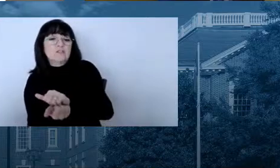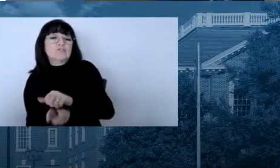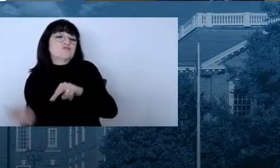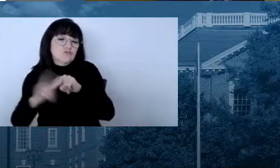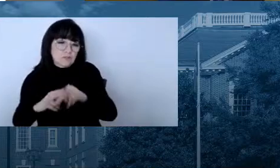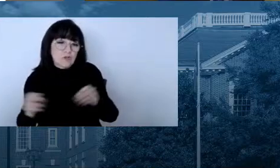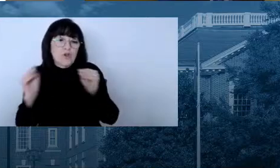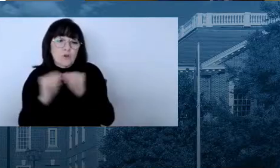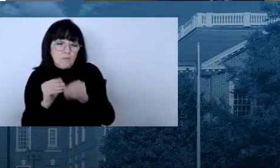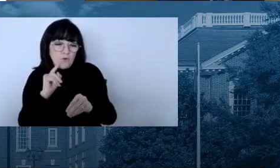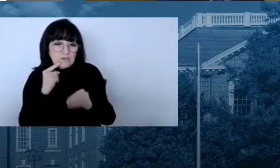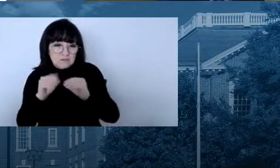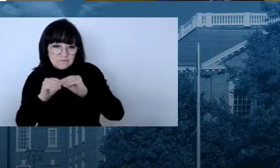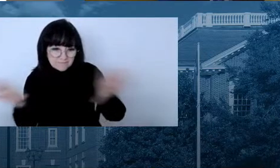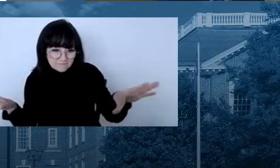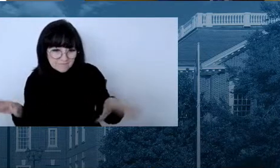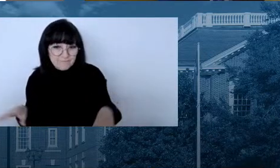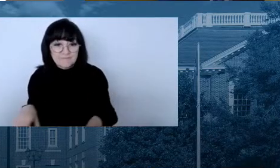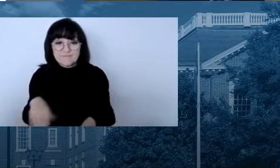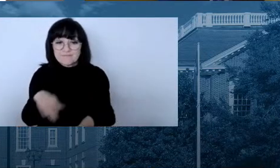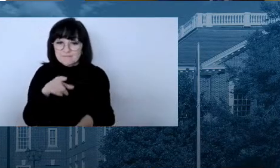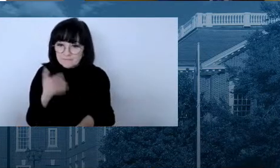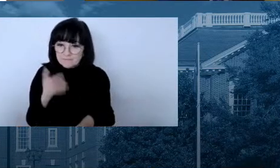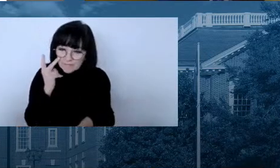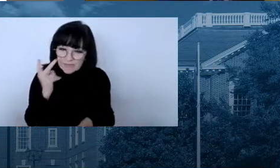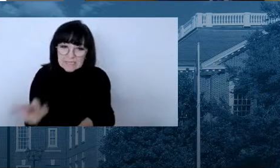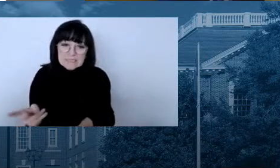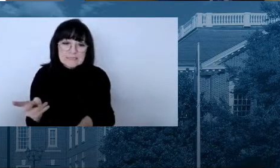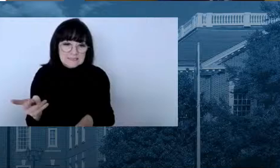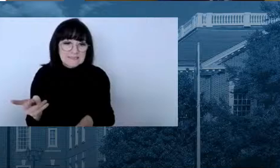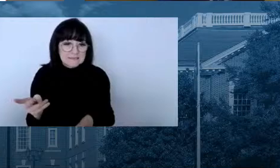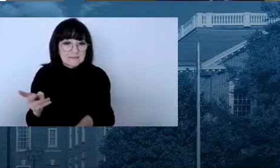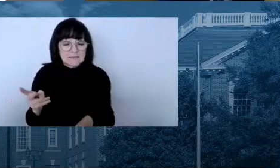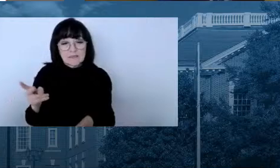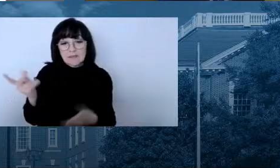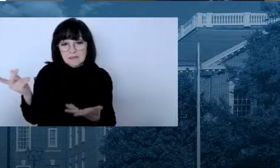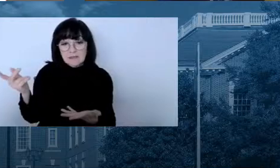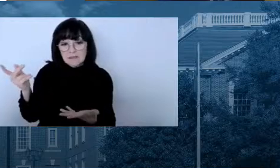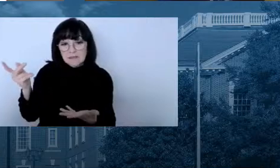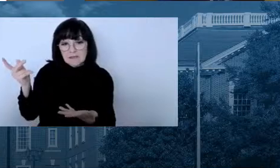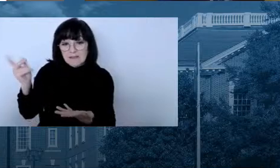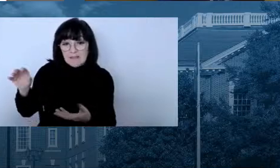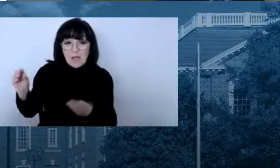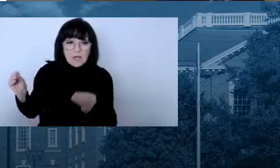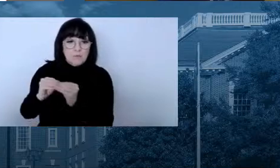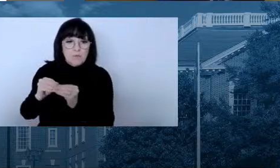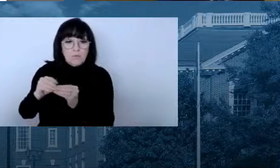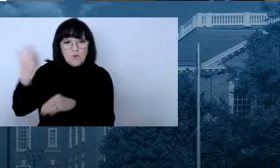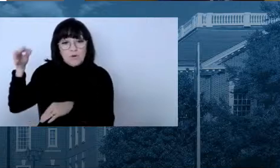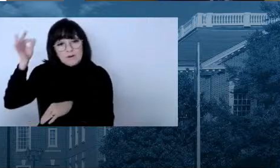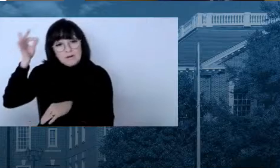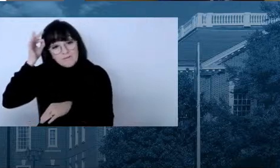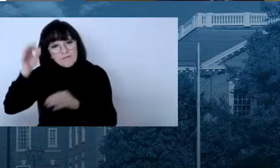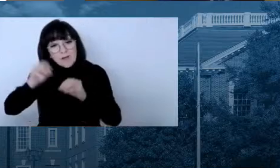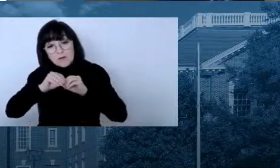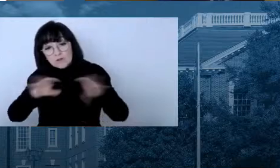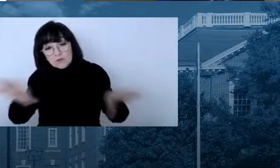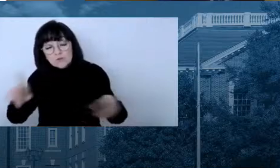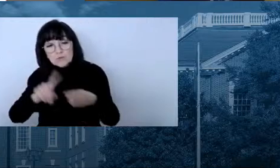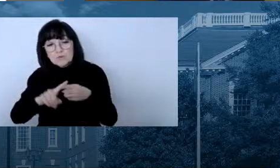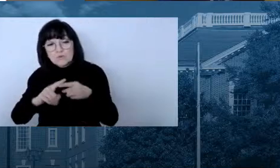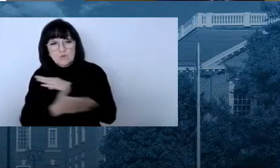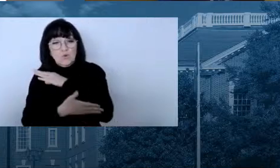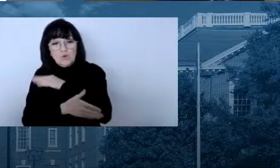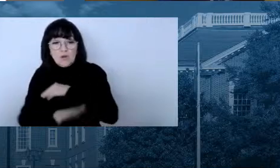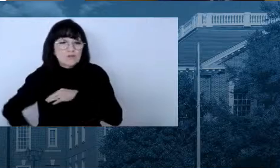level, including a new vaccine approved out of Texas Children that's going to go to people in countries all over the world. I